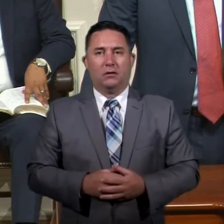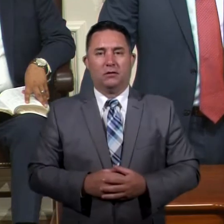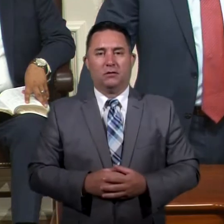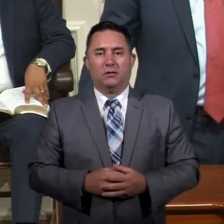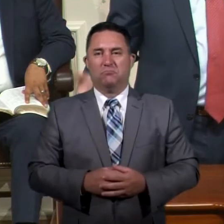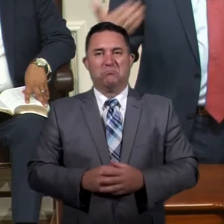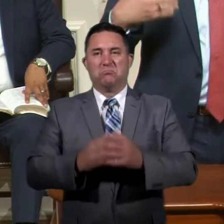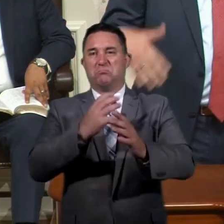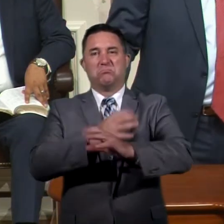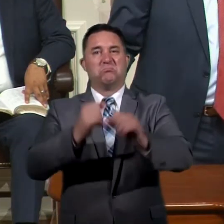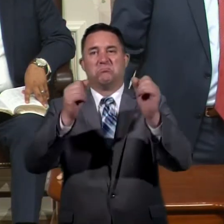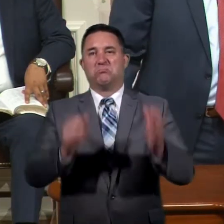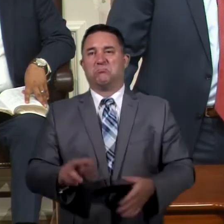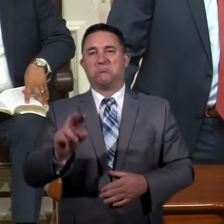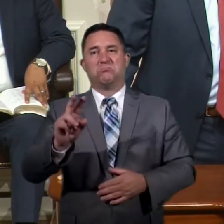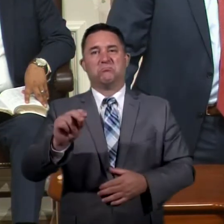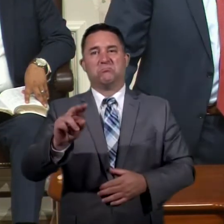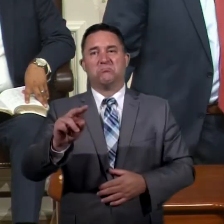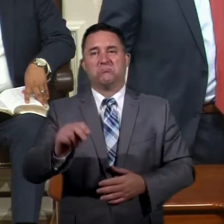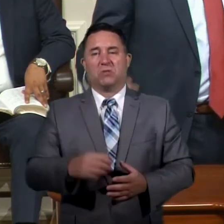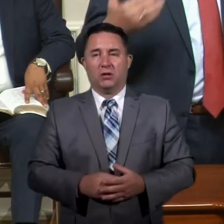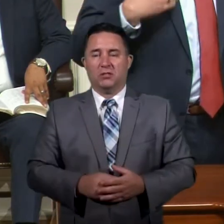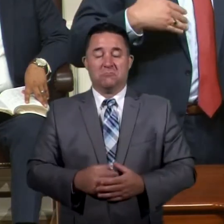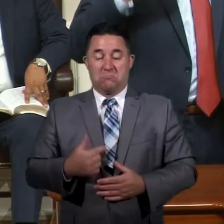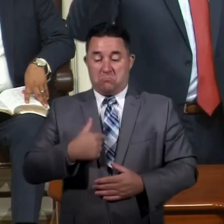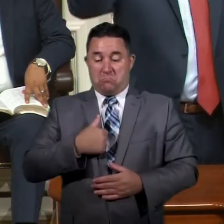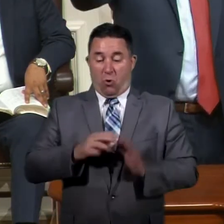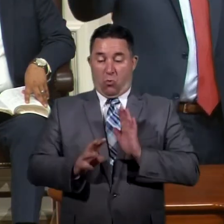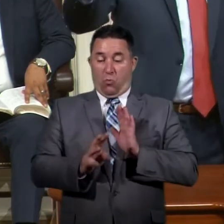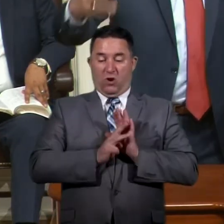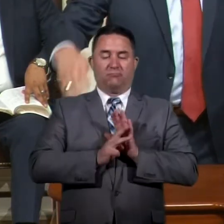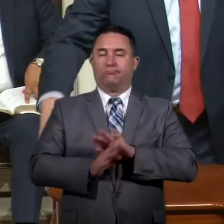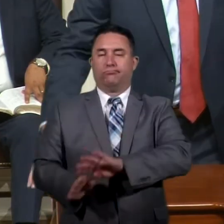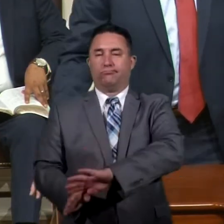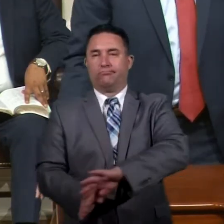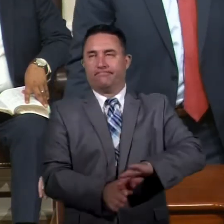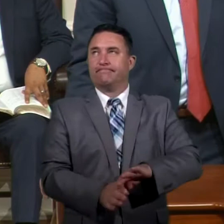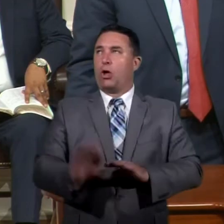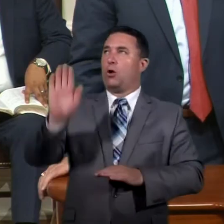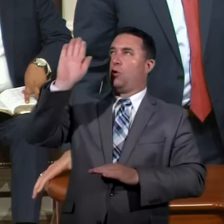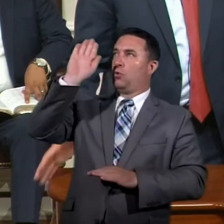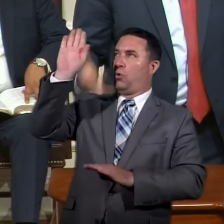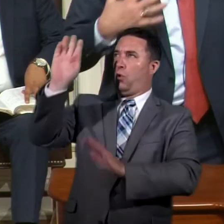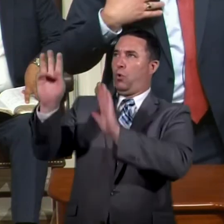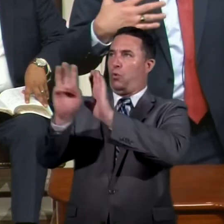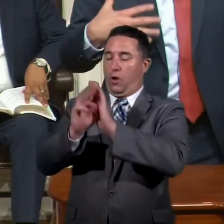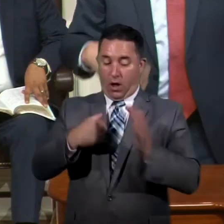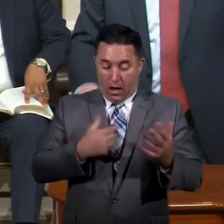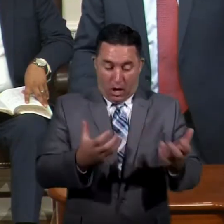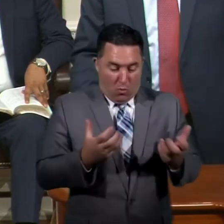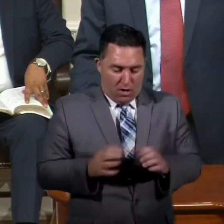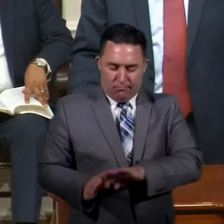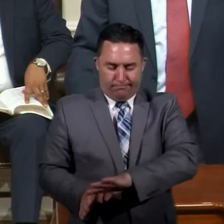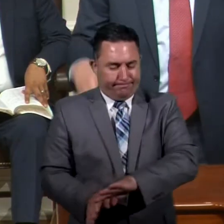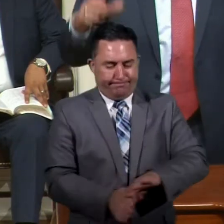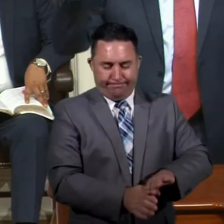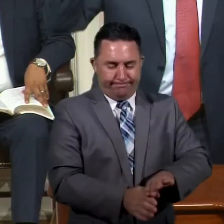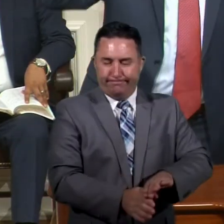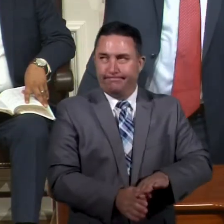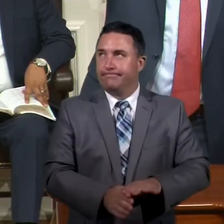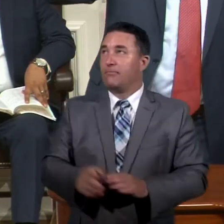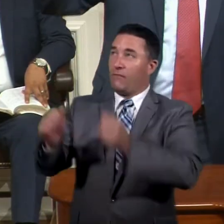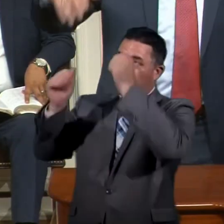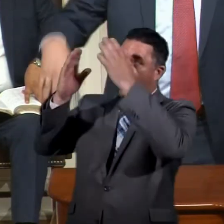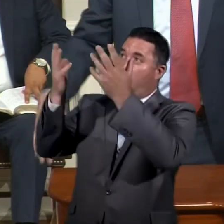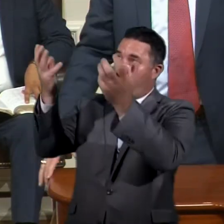son. Not our Savior. No nuestro Salvador. Said, not my will, but thine be. No mi voluntad, dijo él, sino tu voluntad. Not what I want. No lo que yo quiero hacer. But what